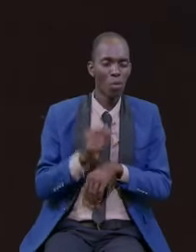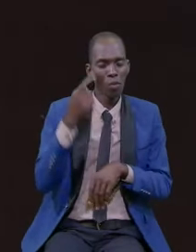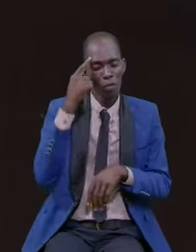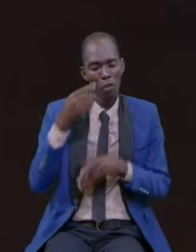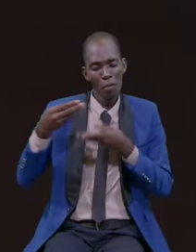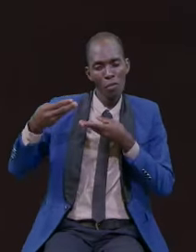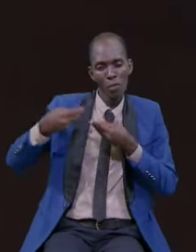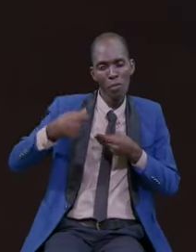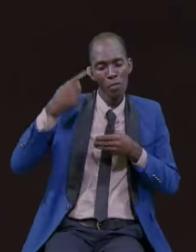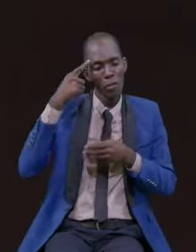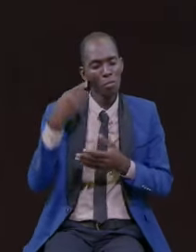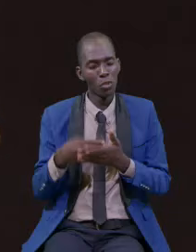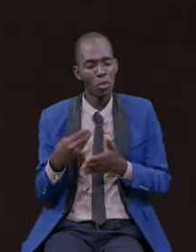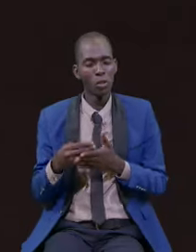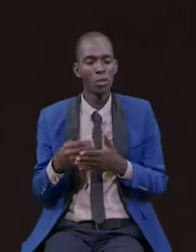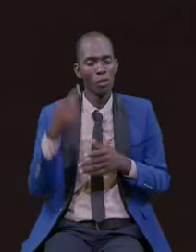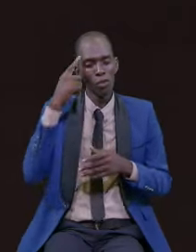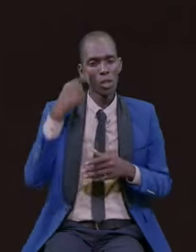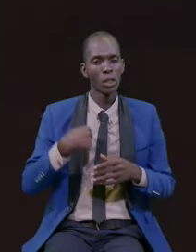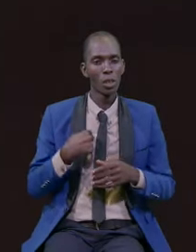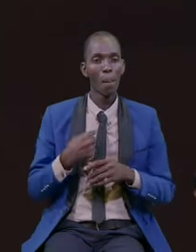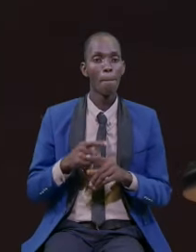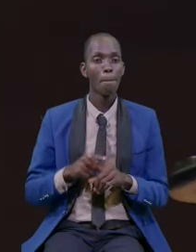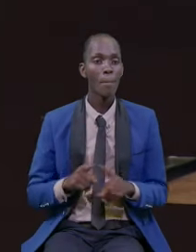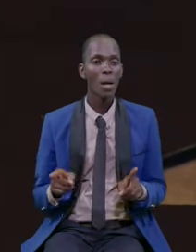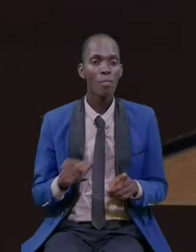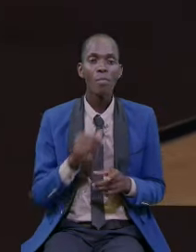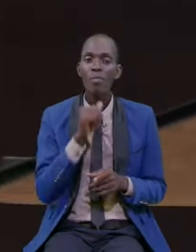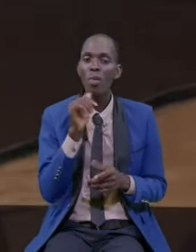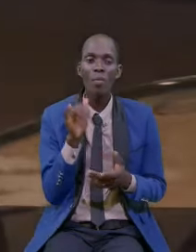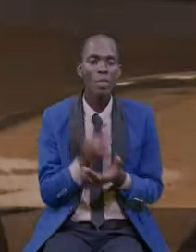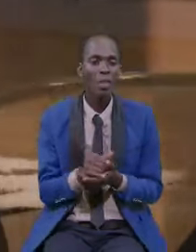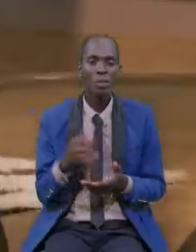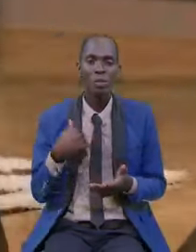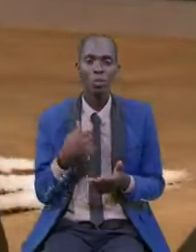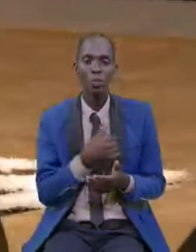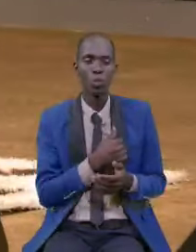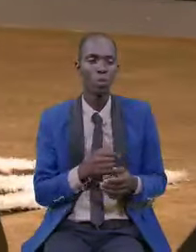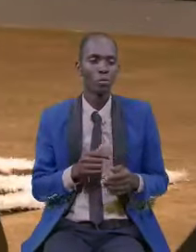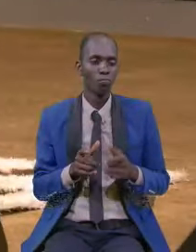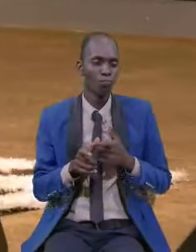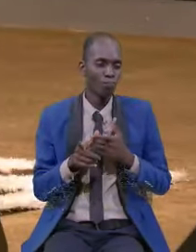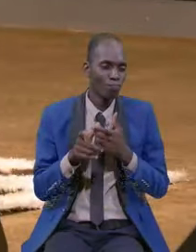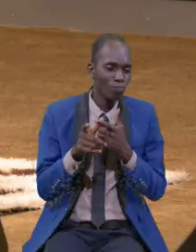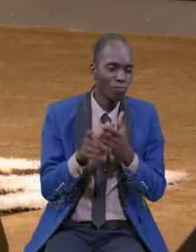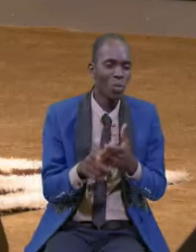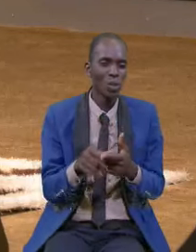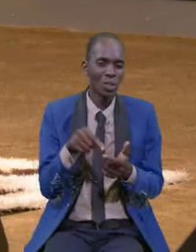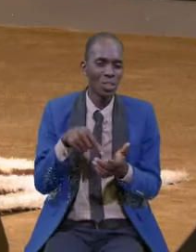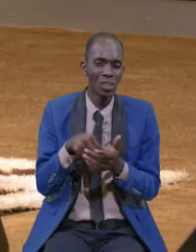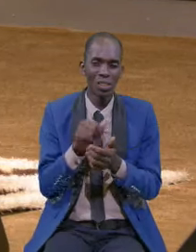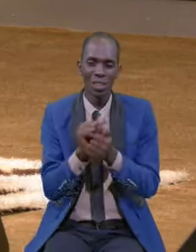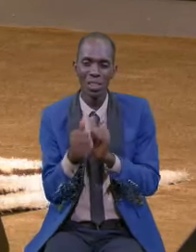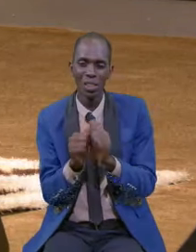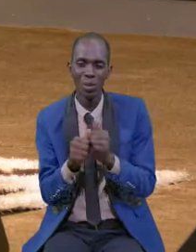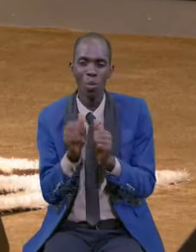be satisfied. Not that we are running the rat race with the people of this world, and then we